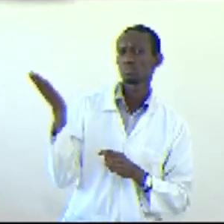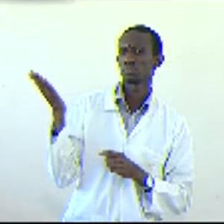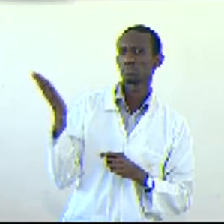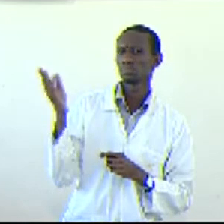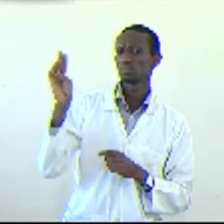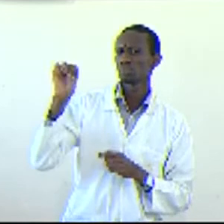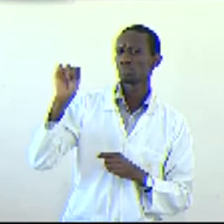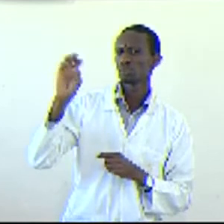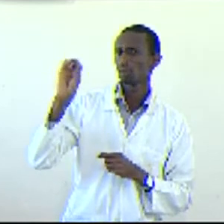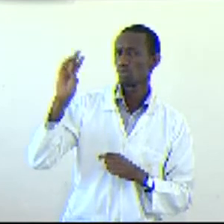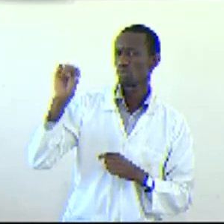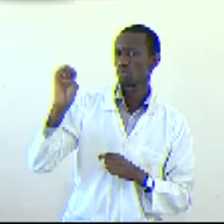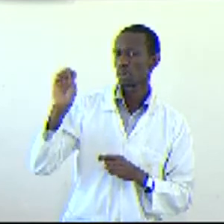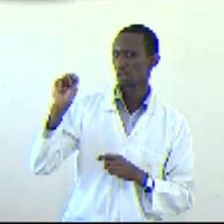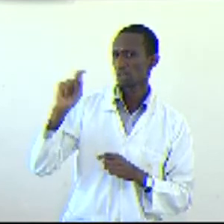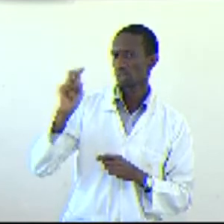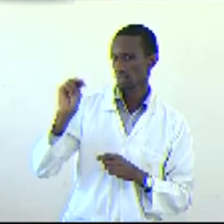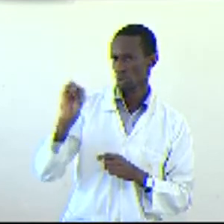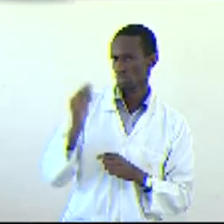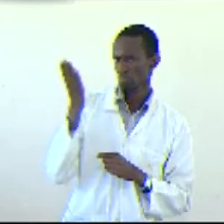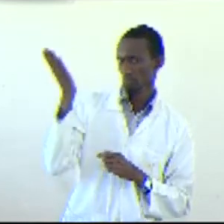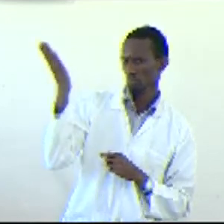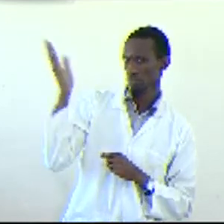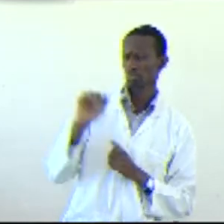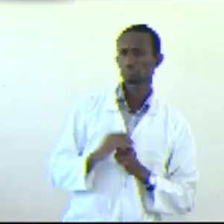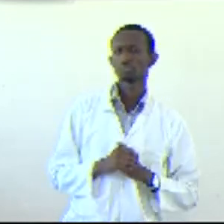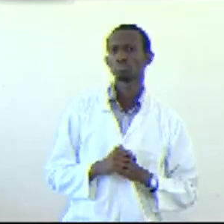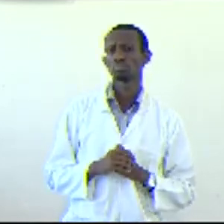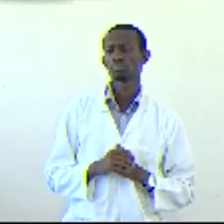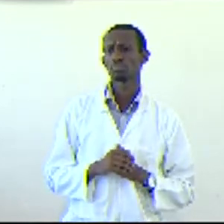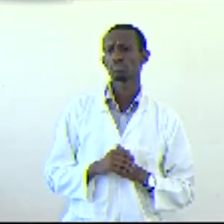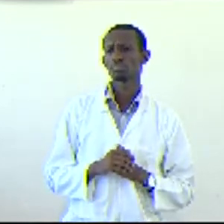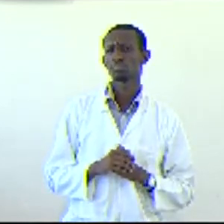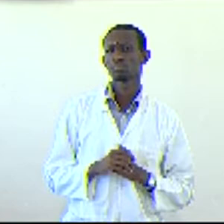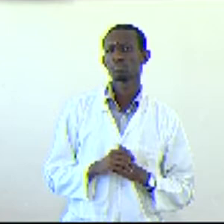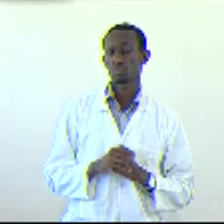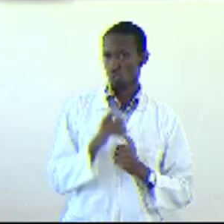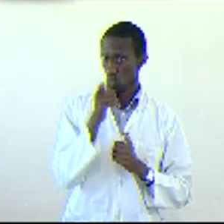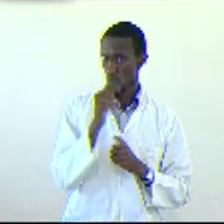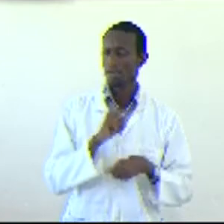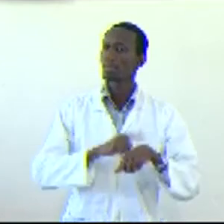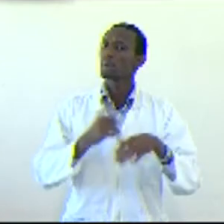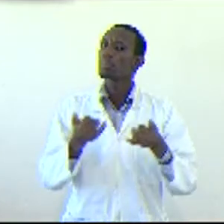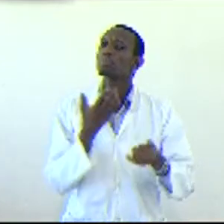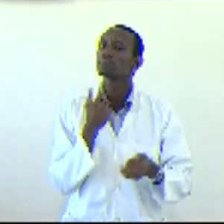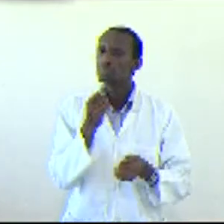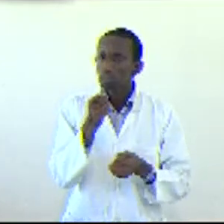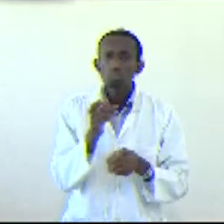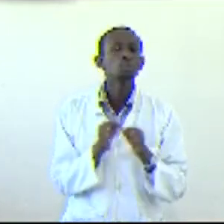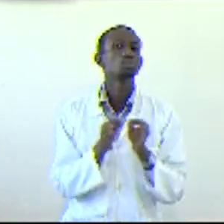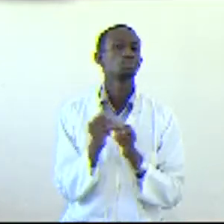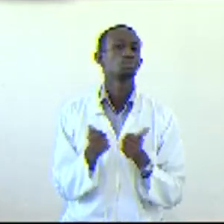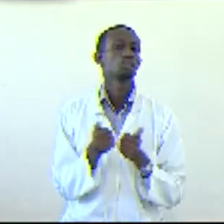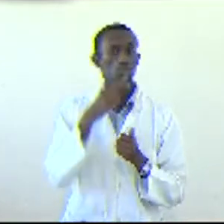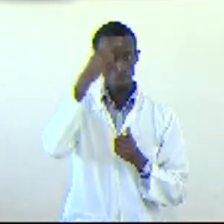It is your time now to recall, because this concept, you saw it into Senior 3. Do